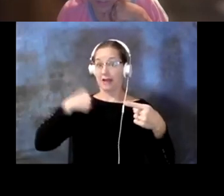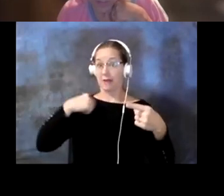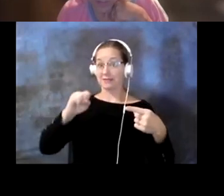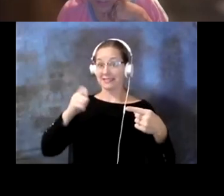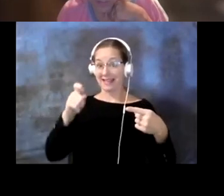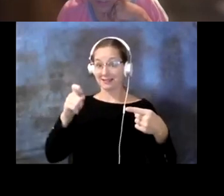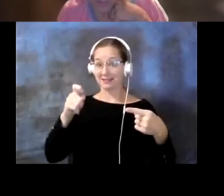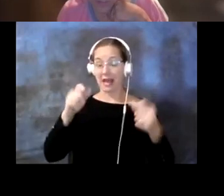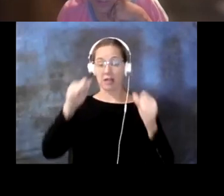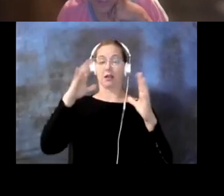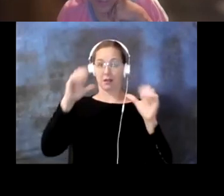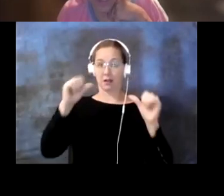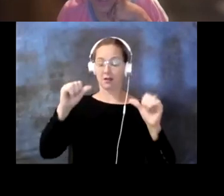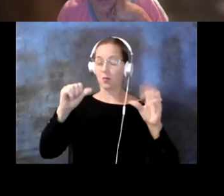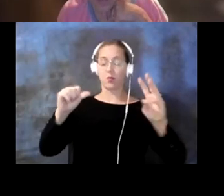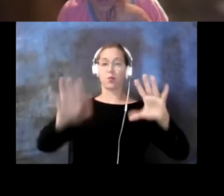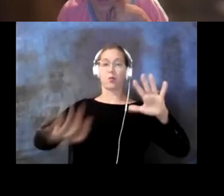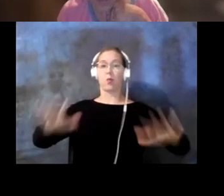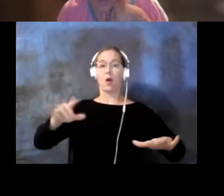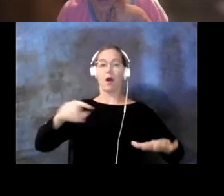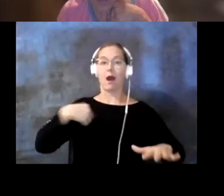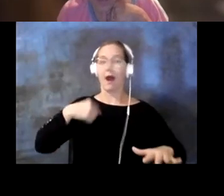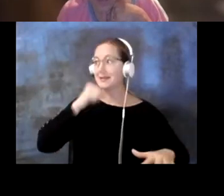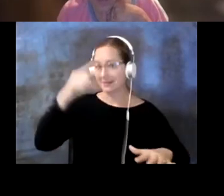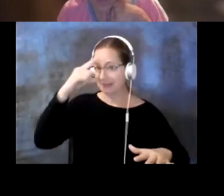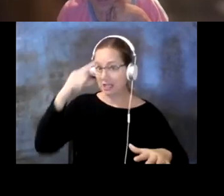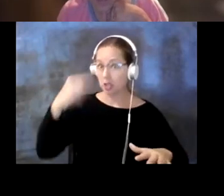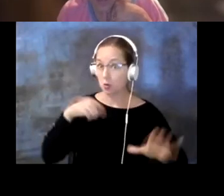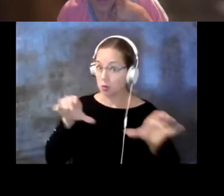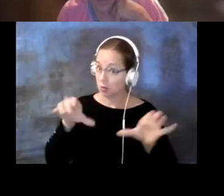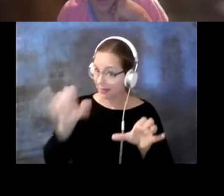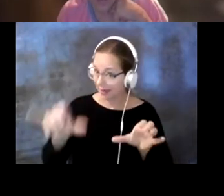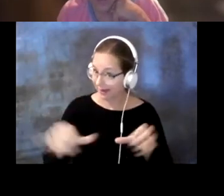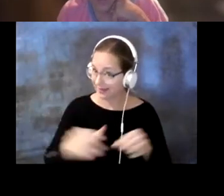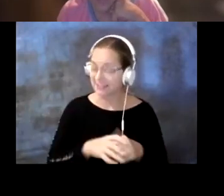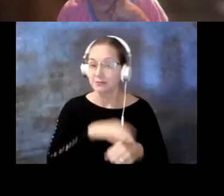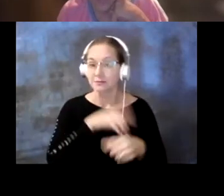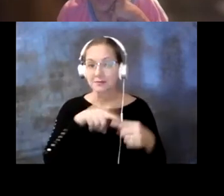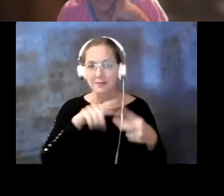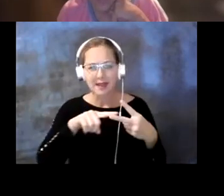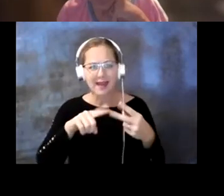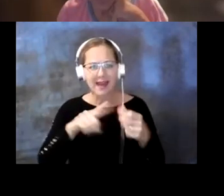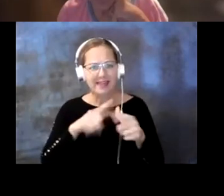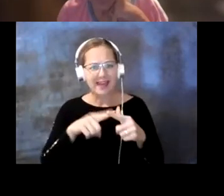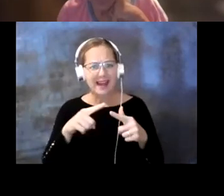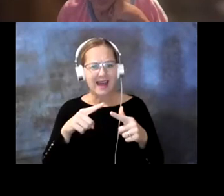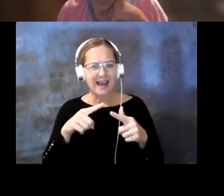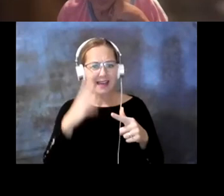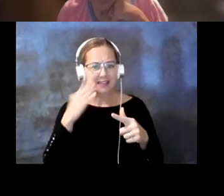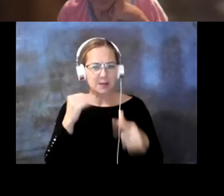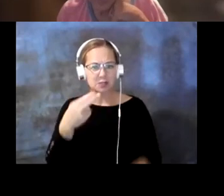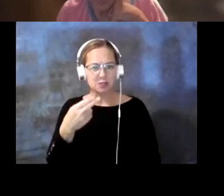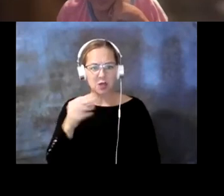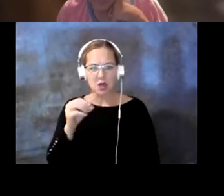on their face, like, oh, I didn't even think this is something you were engaging in. And then I experienced homophobia, where they were